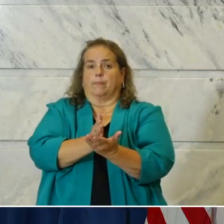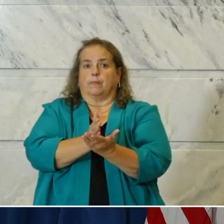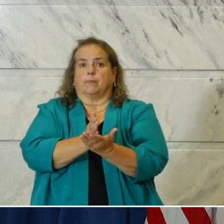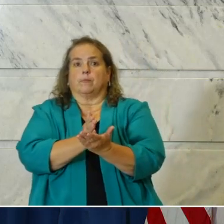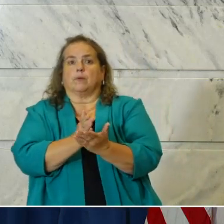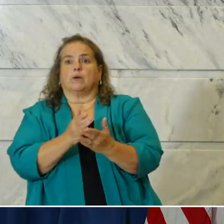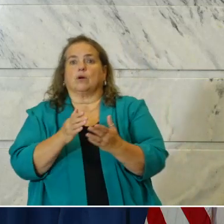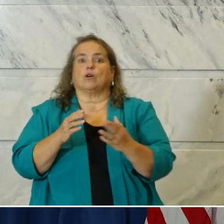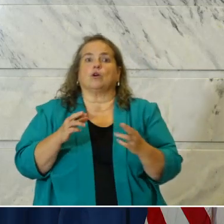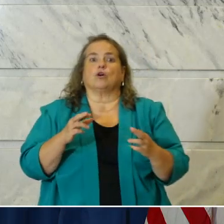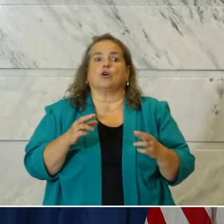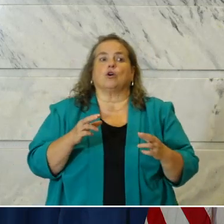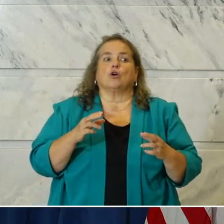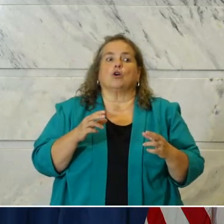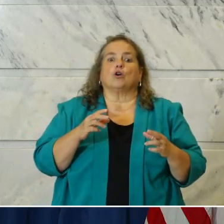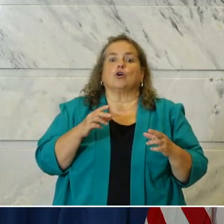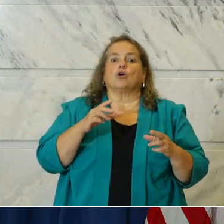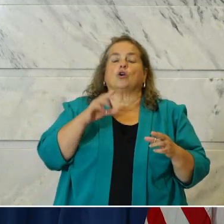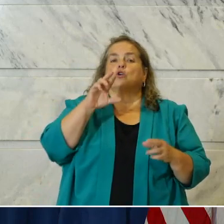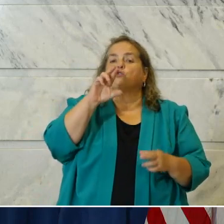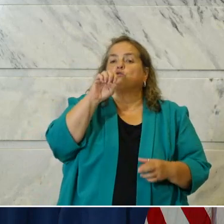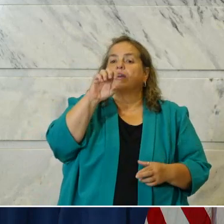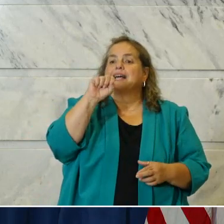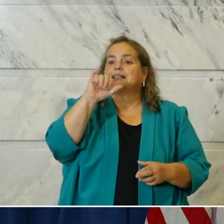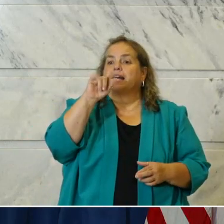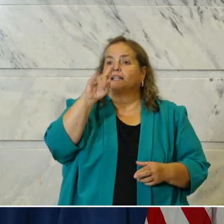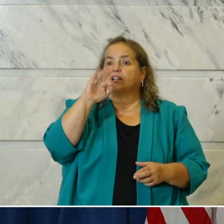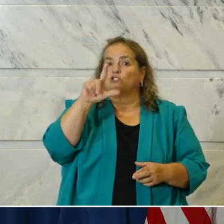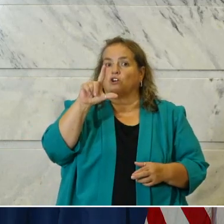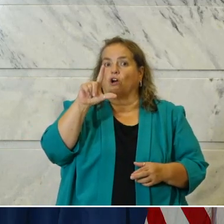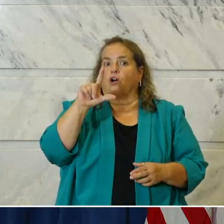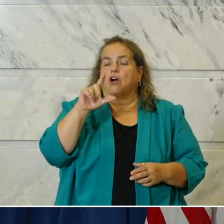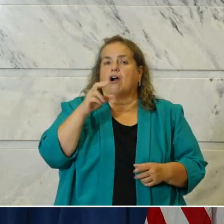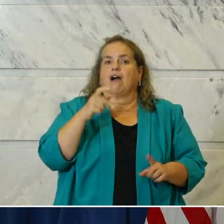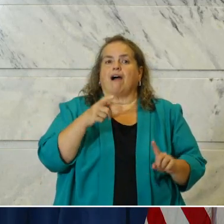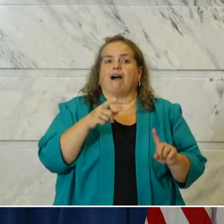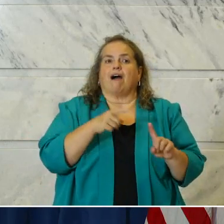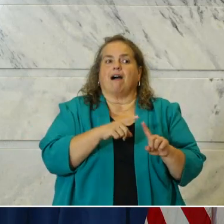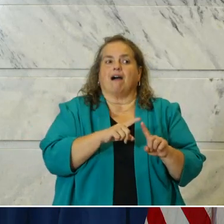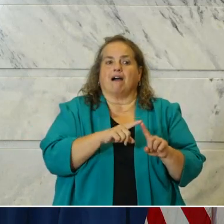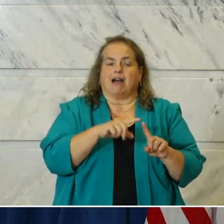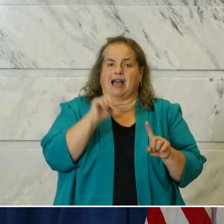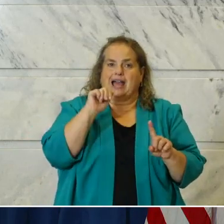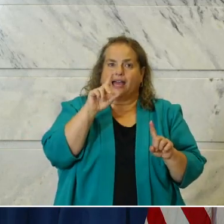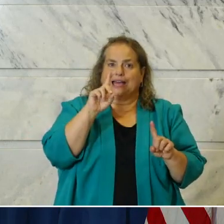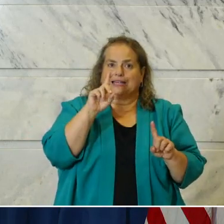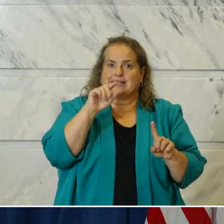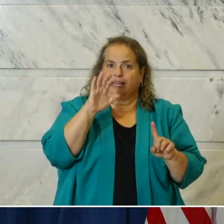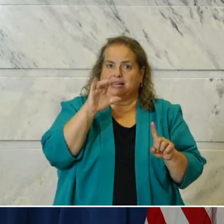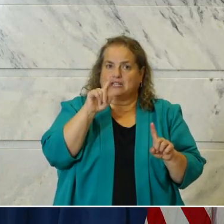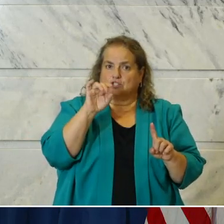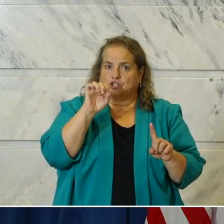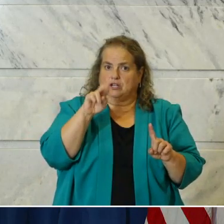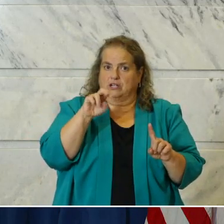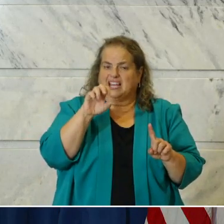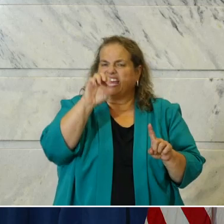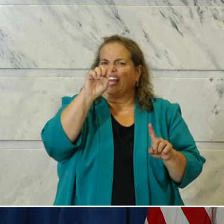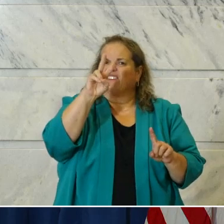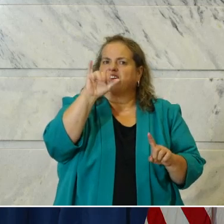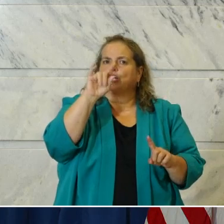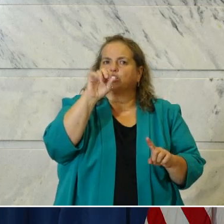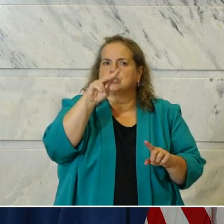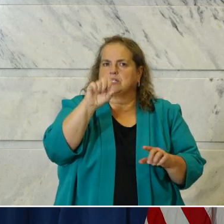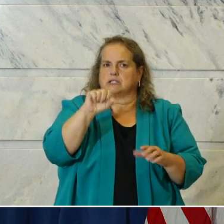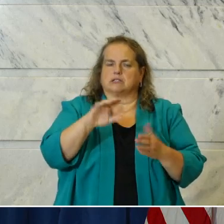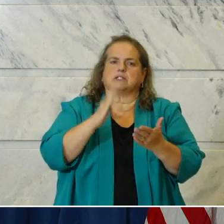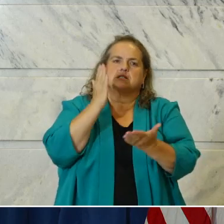residential evictions for a specific group of people, but it'll be a large amount of residential evictions. We're waiting to see